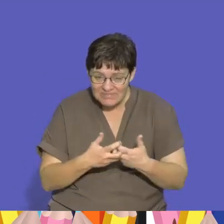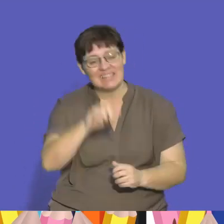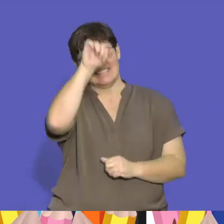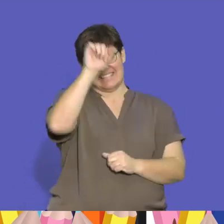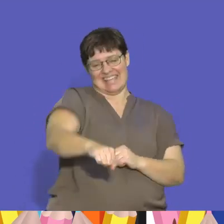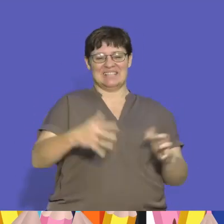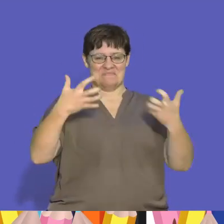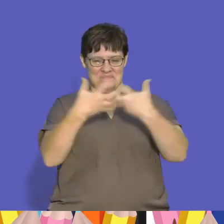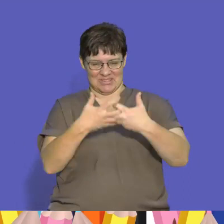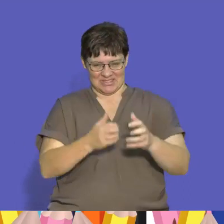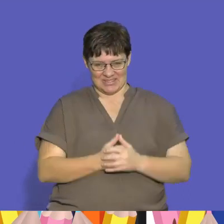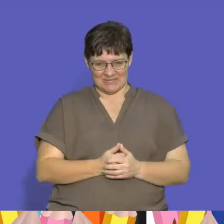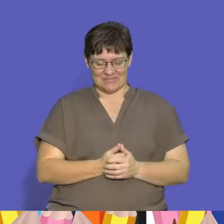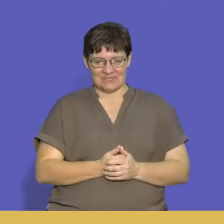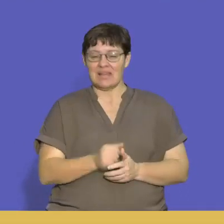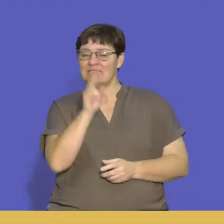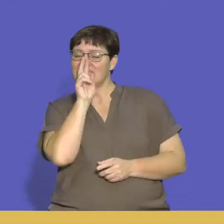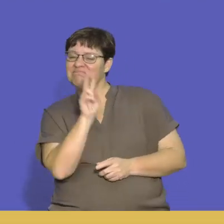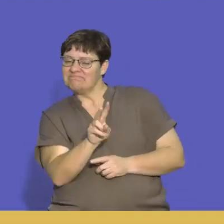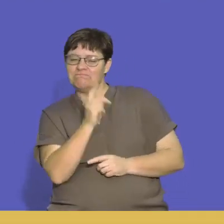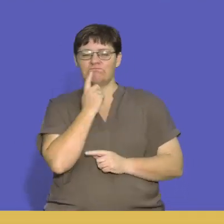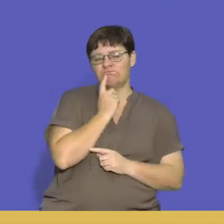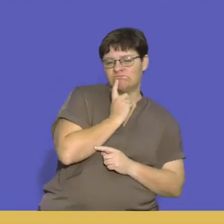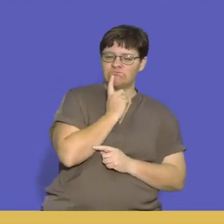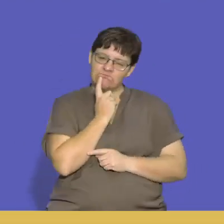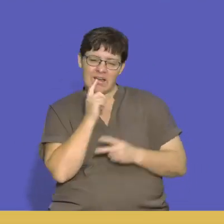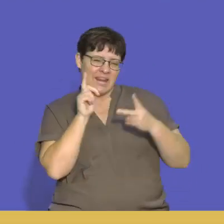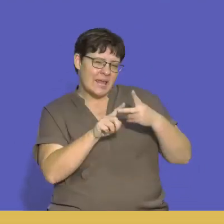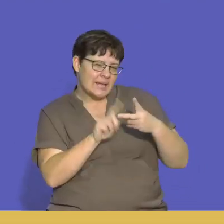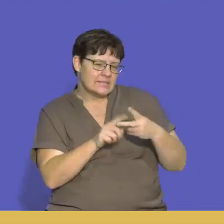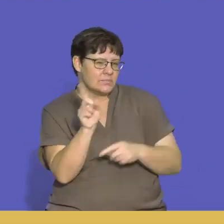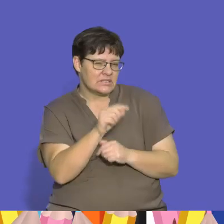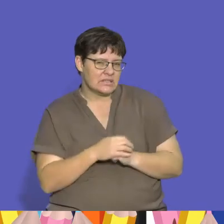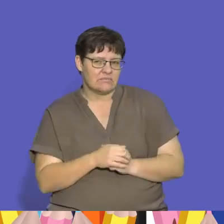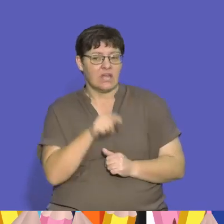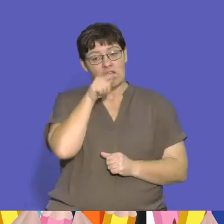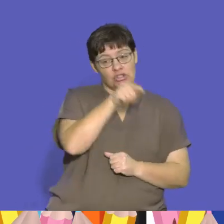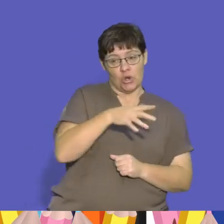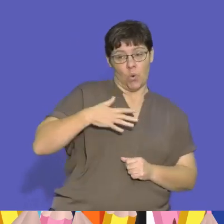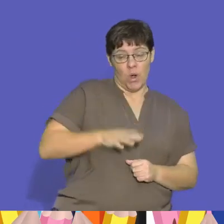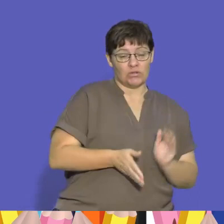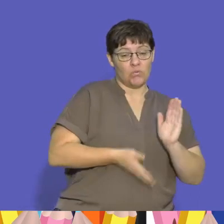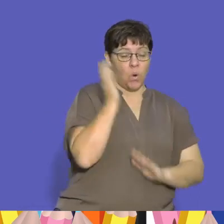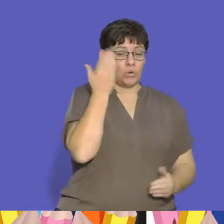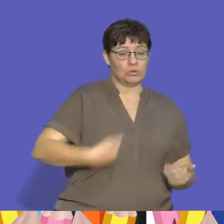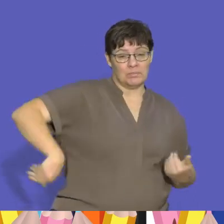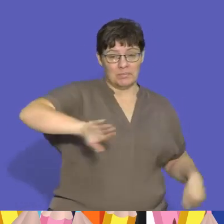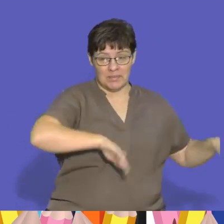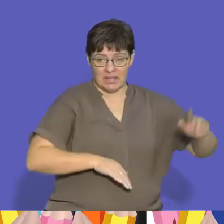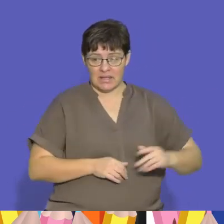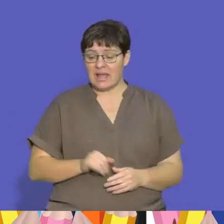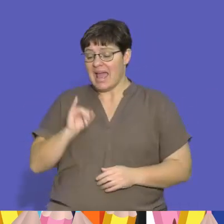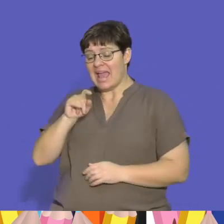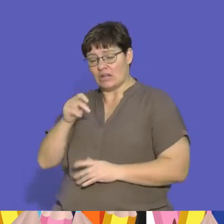Yes, that makes sense. Listen again and decide which word to use here. She wanted to go